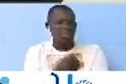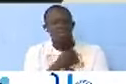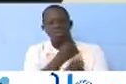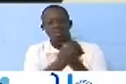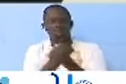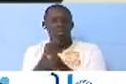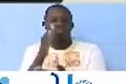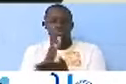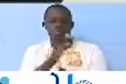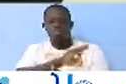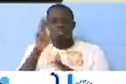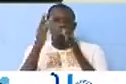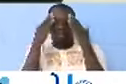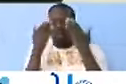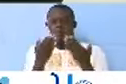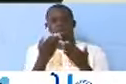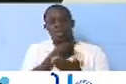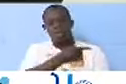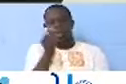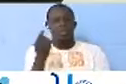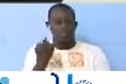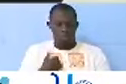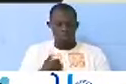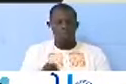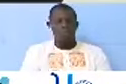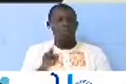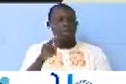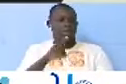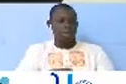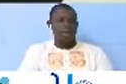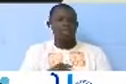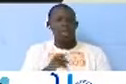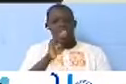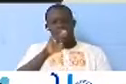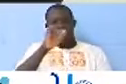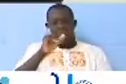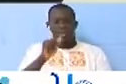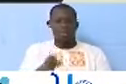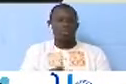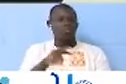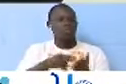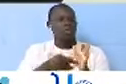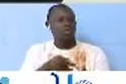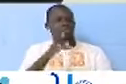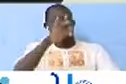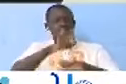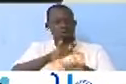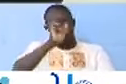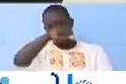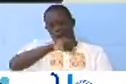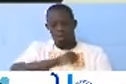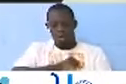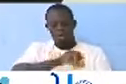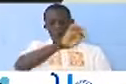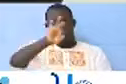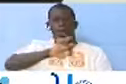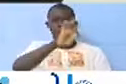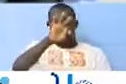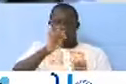know those people. But this time, the NIA hits close to home in your situation.